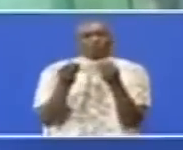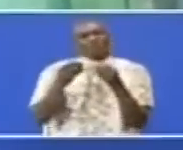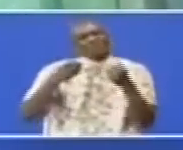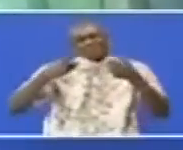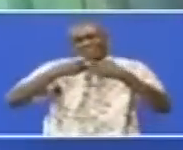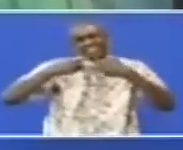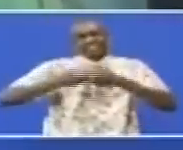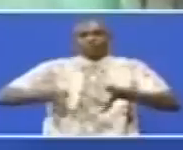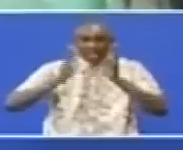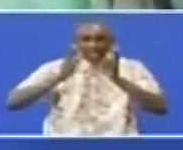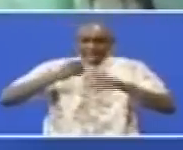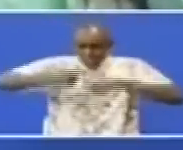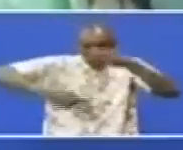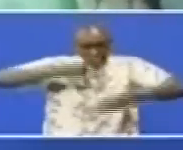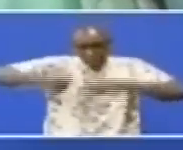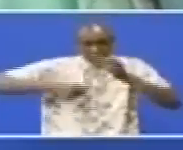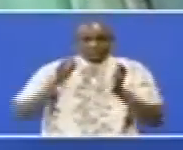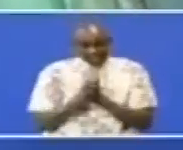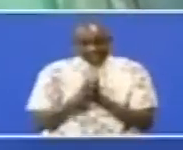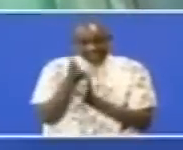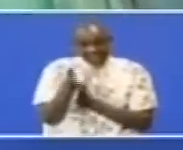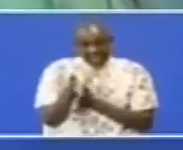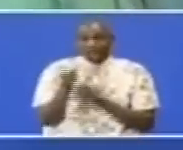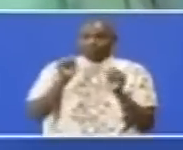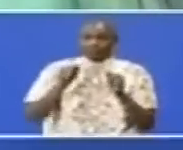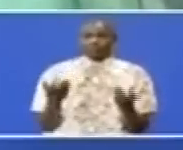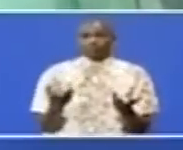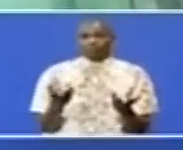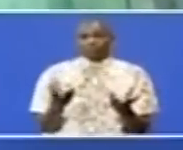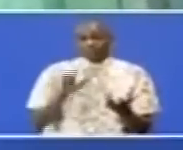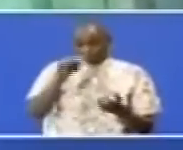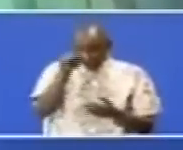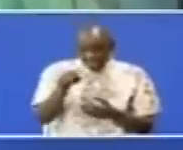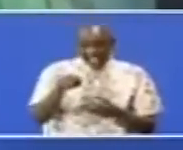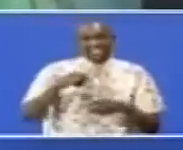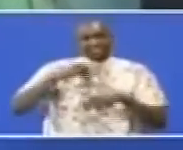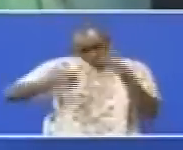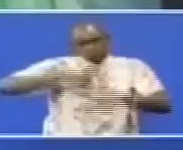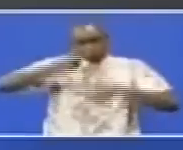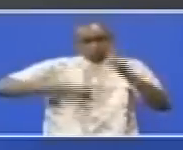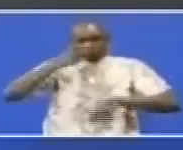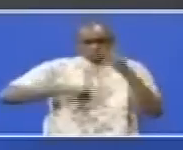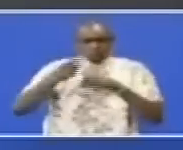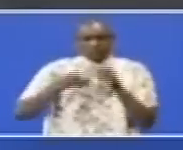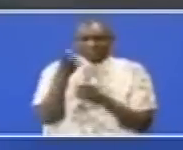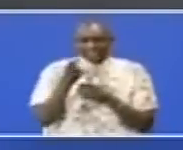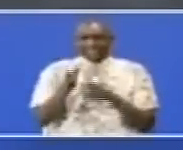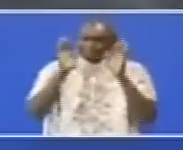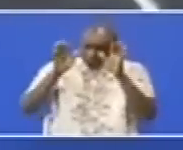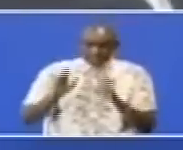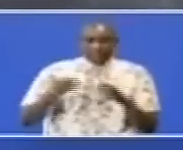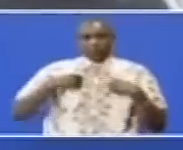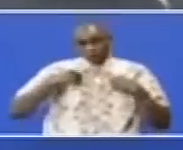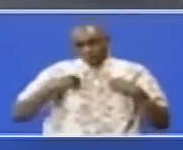physics. The motion from the pedaling generates energy that powers the machine, energy that creates a spin cycle, the crucial component